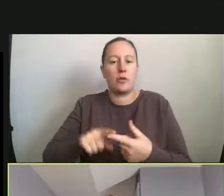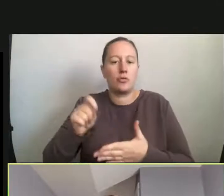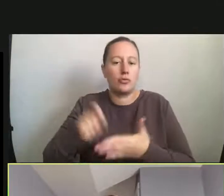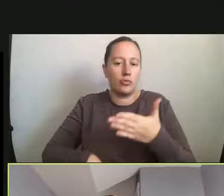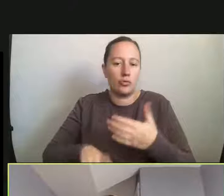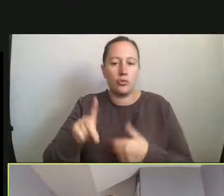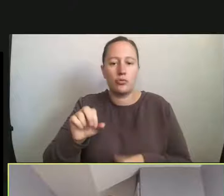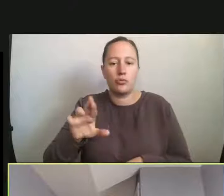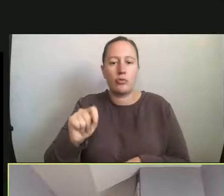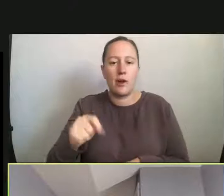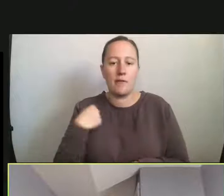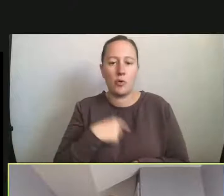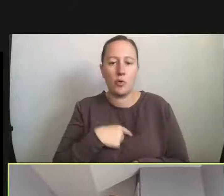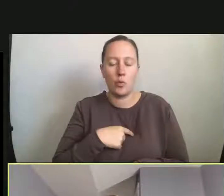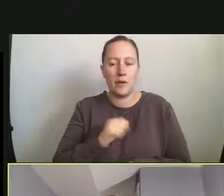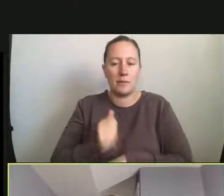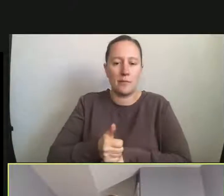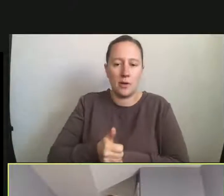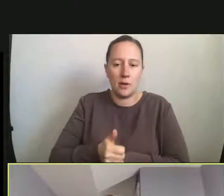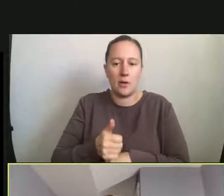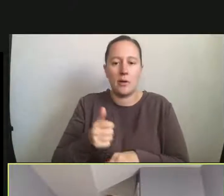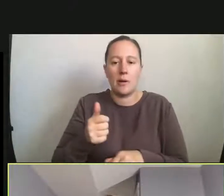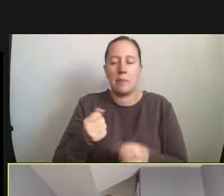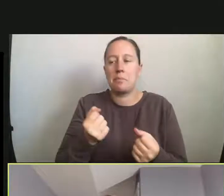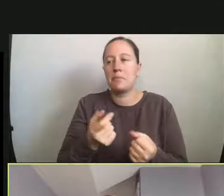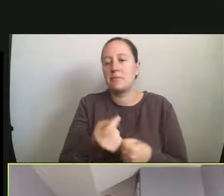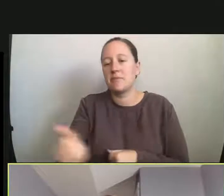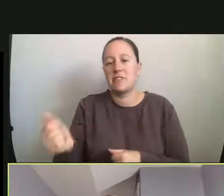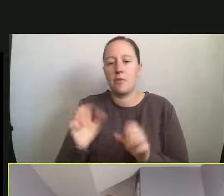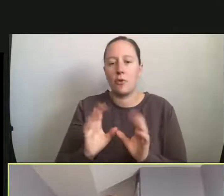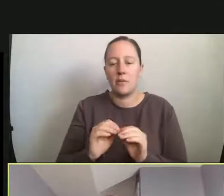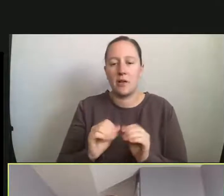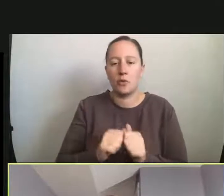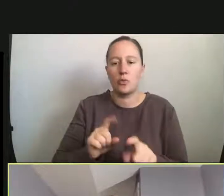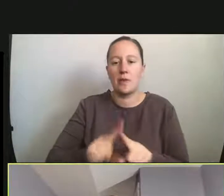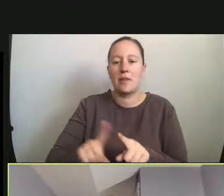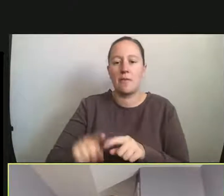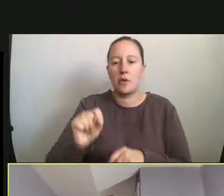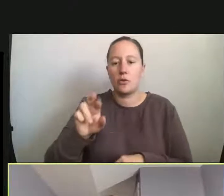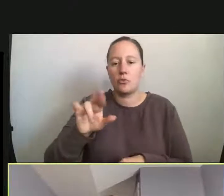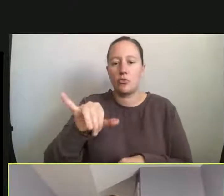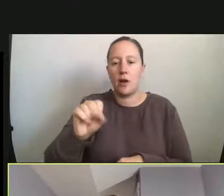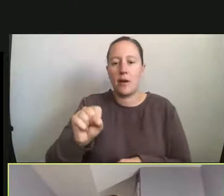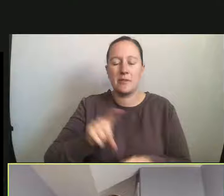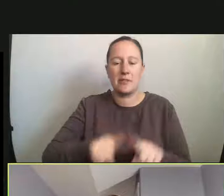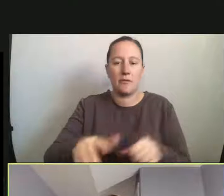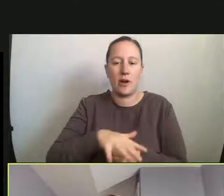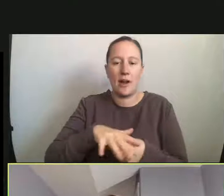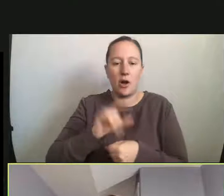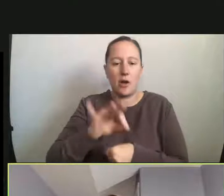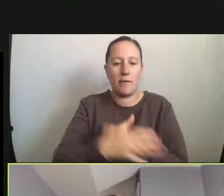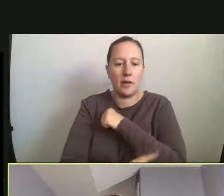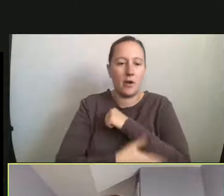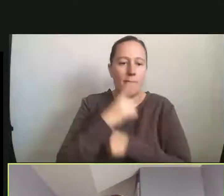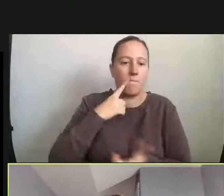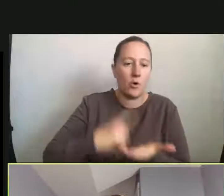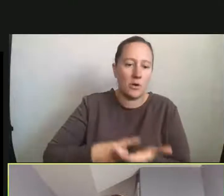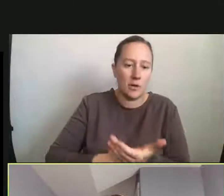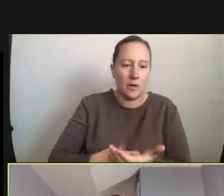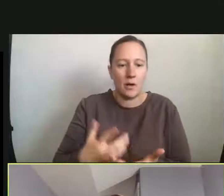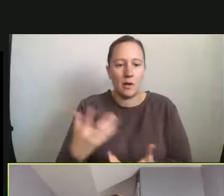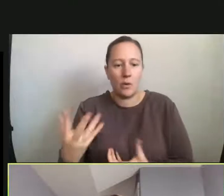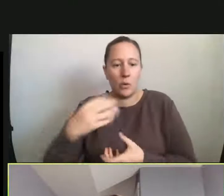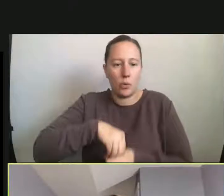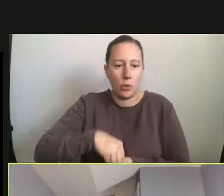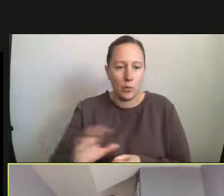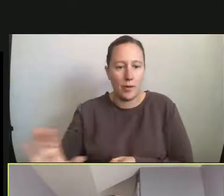in which we organized sort of multiple meetings with tribes in different areas of the country to discuss and obtain their input on